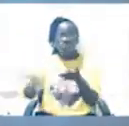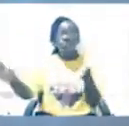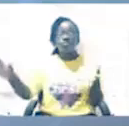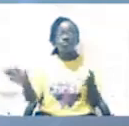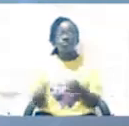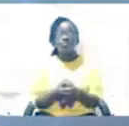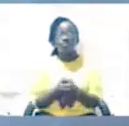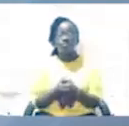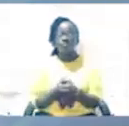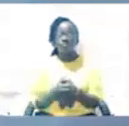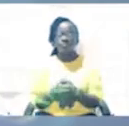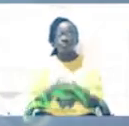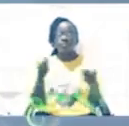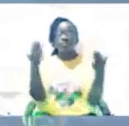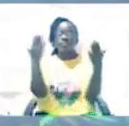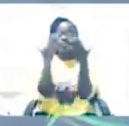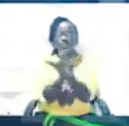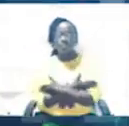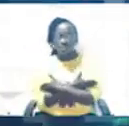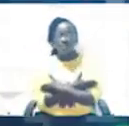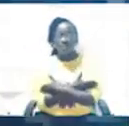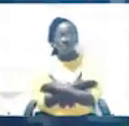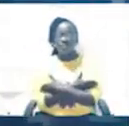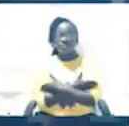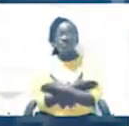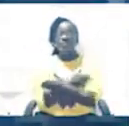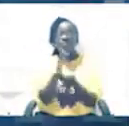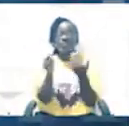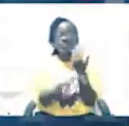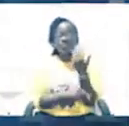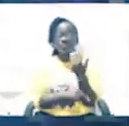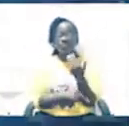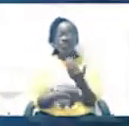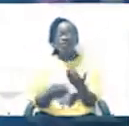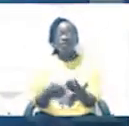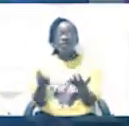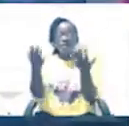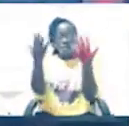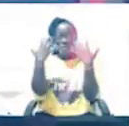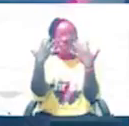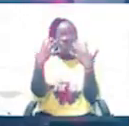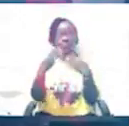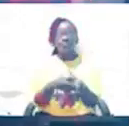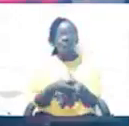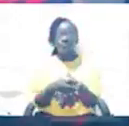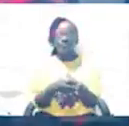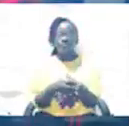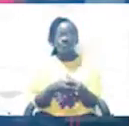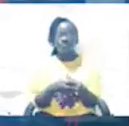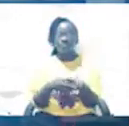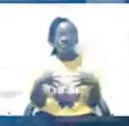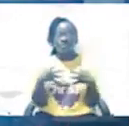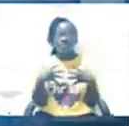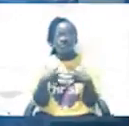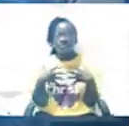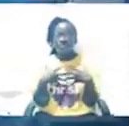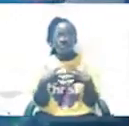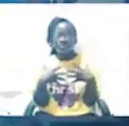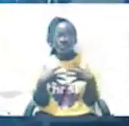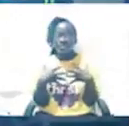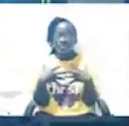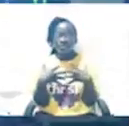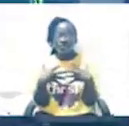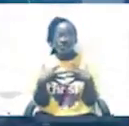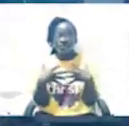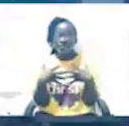say, darkness had fallen on them. So much fear and anxiety for the future had gripped them. Now